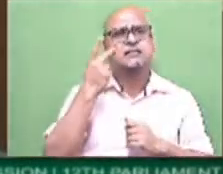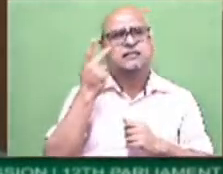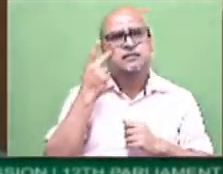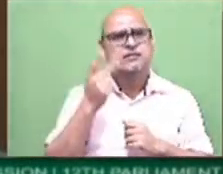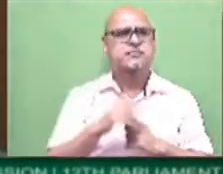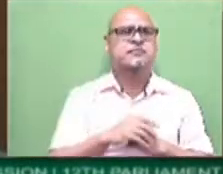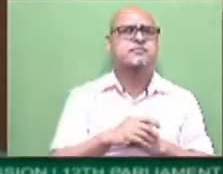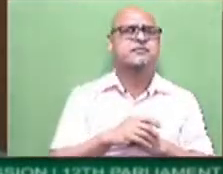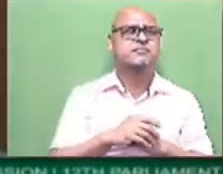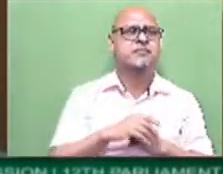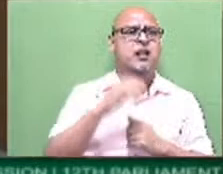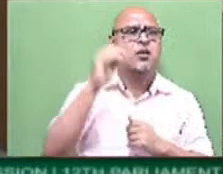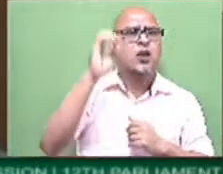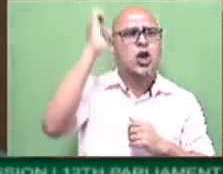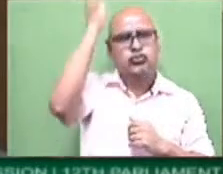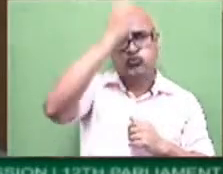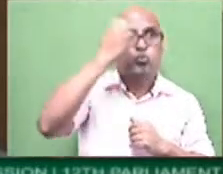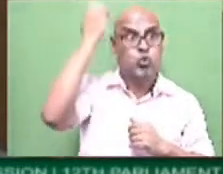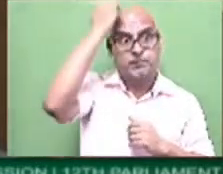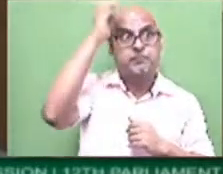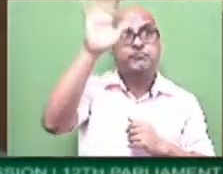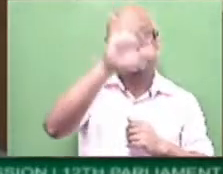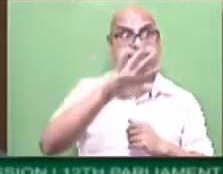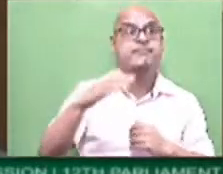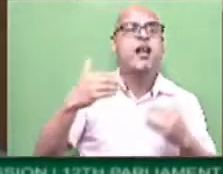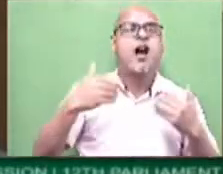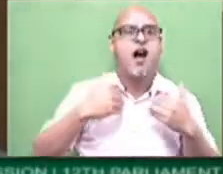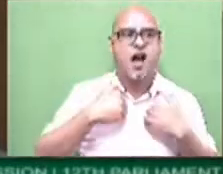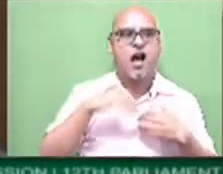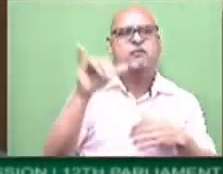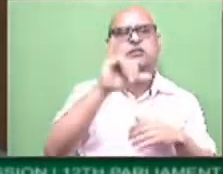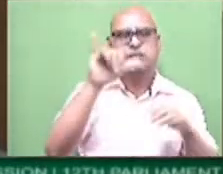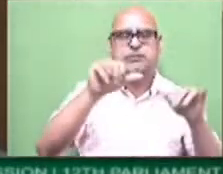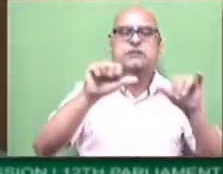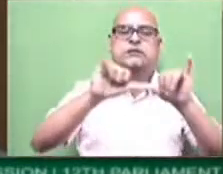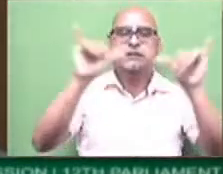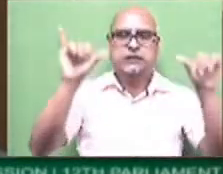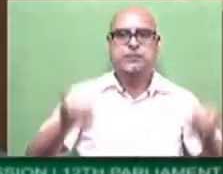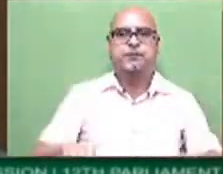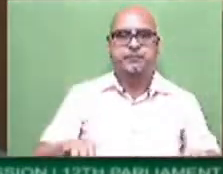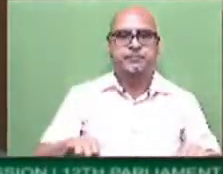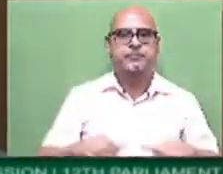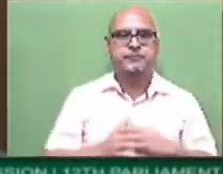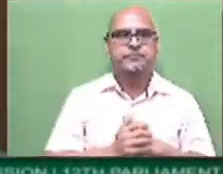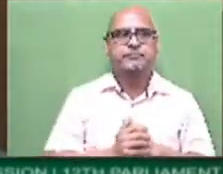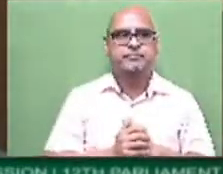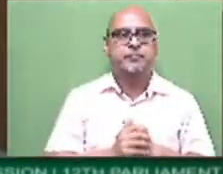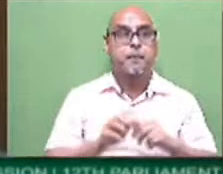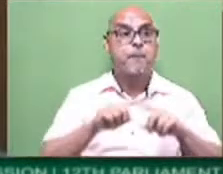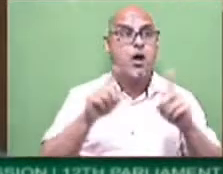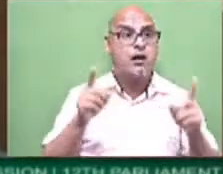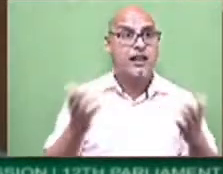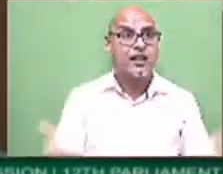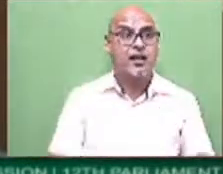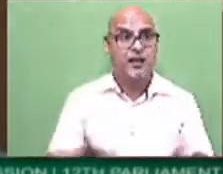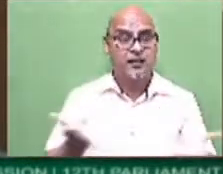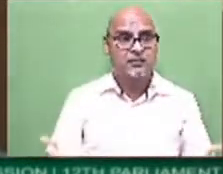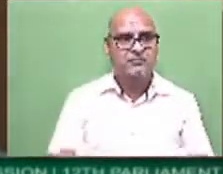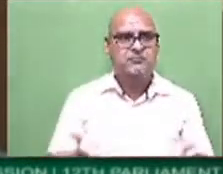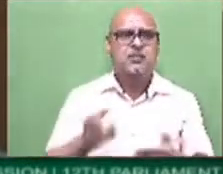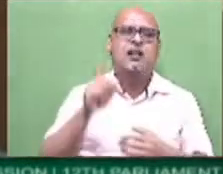that the $20,000 might be the upper limit. But again, that would need to be clarified for repeated